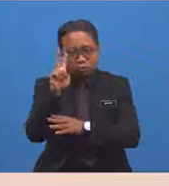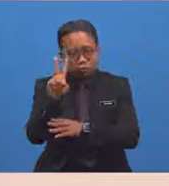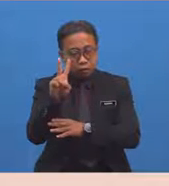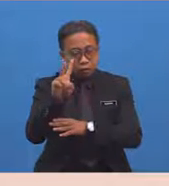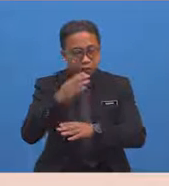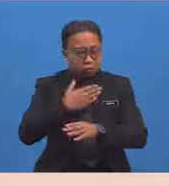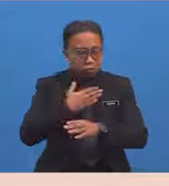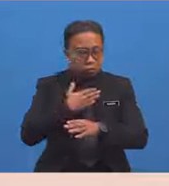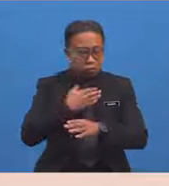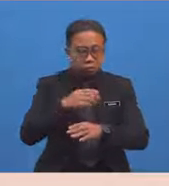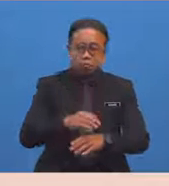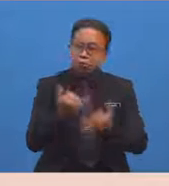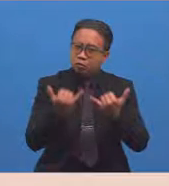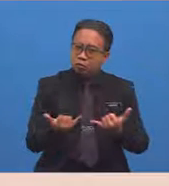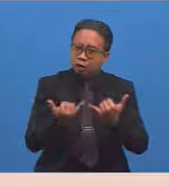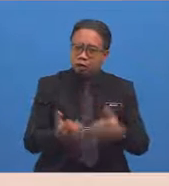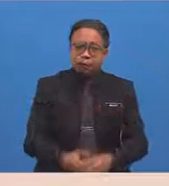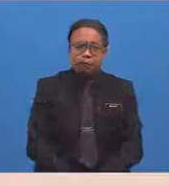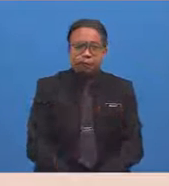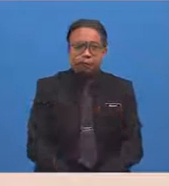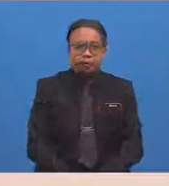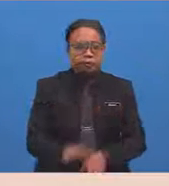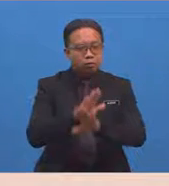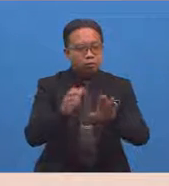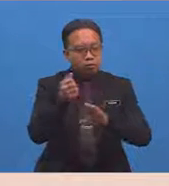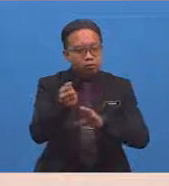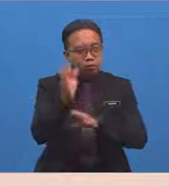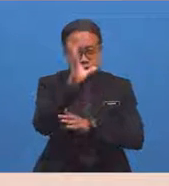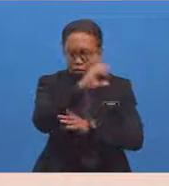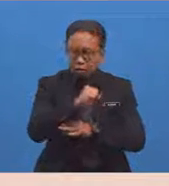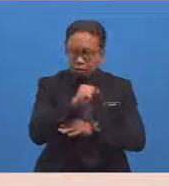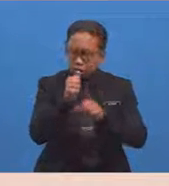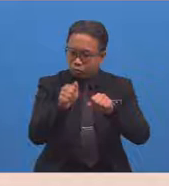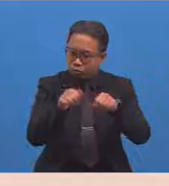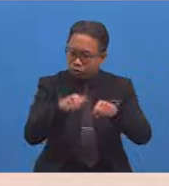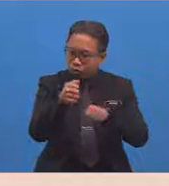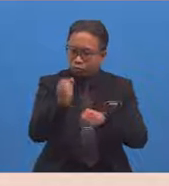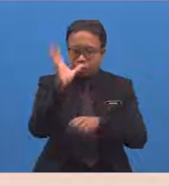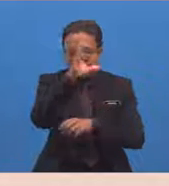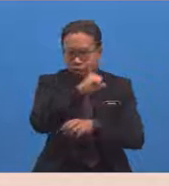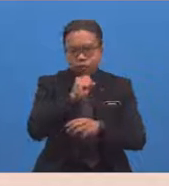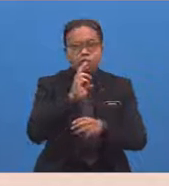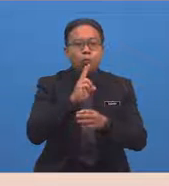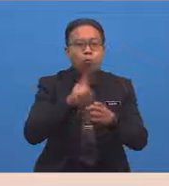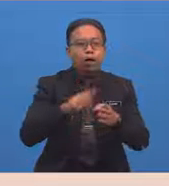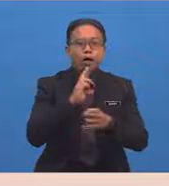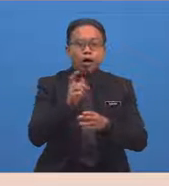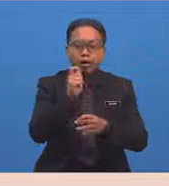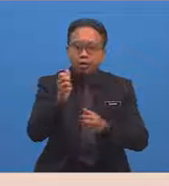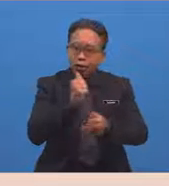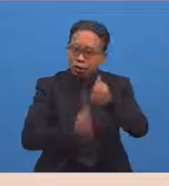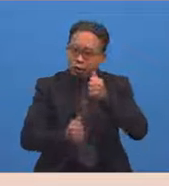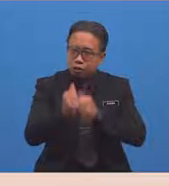television right now. So, now that I've guessed about you, can you guess what are the actions